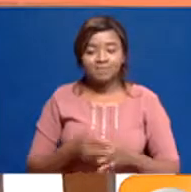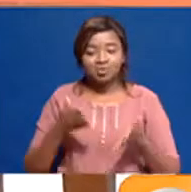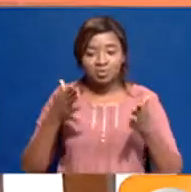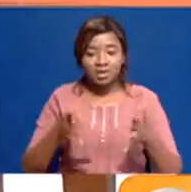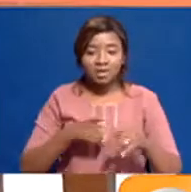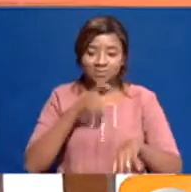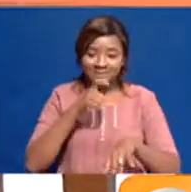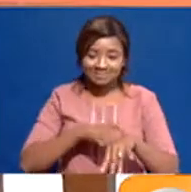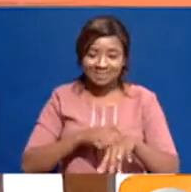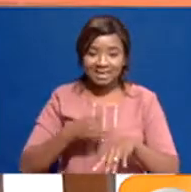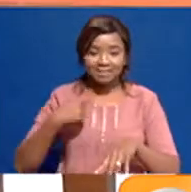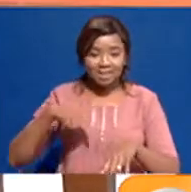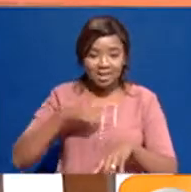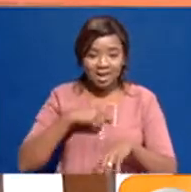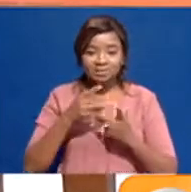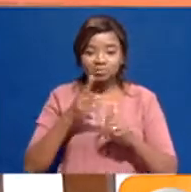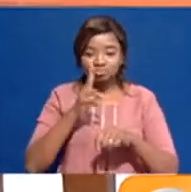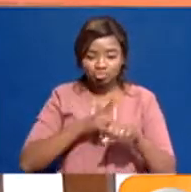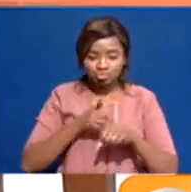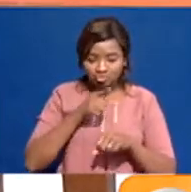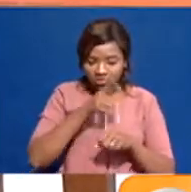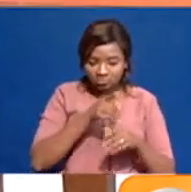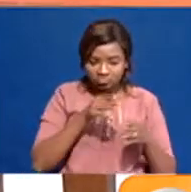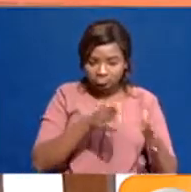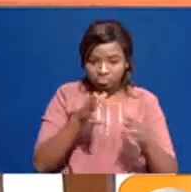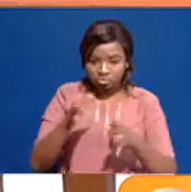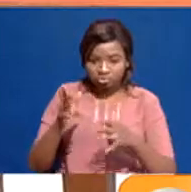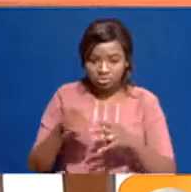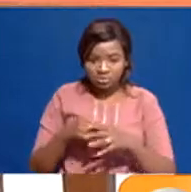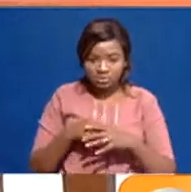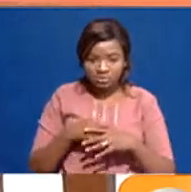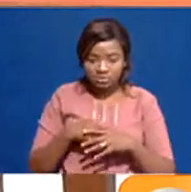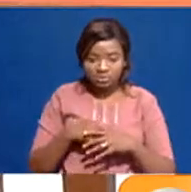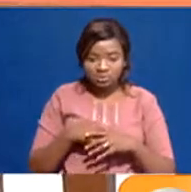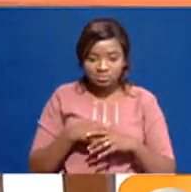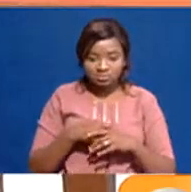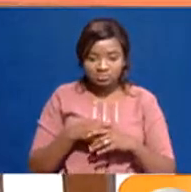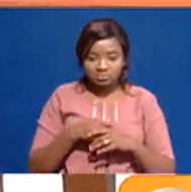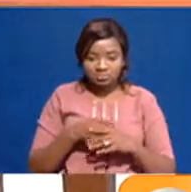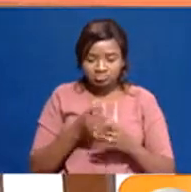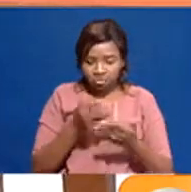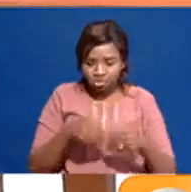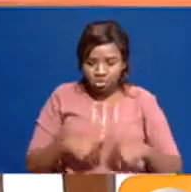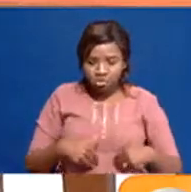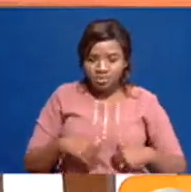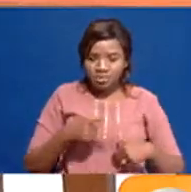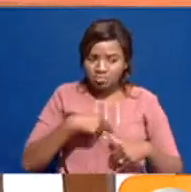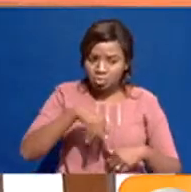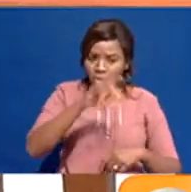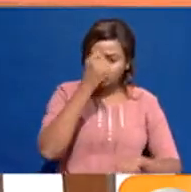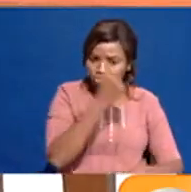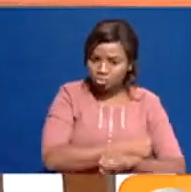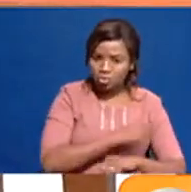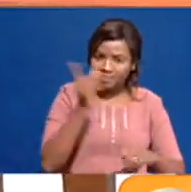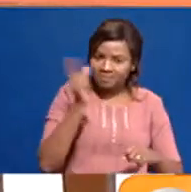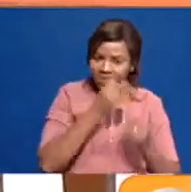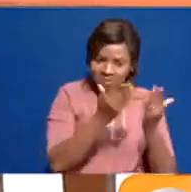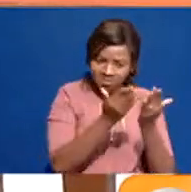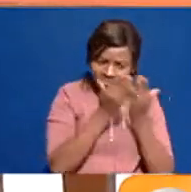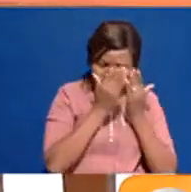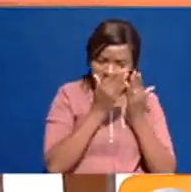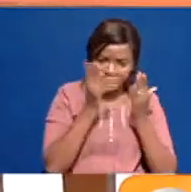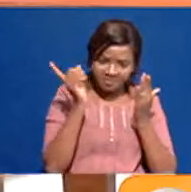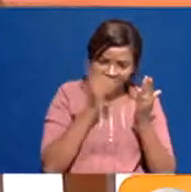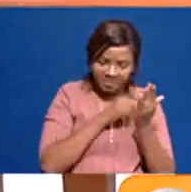to use this talent which we have taken through schools into production. To do